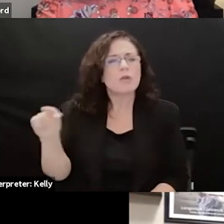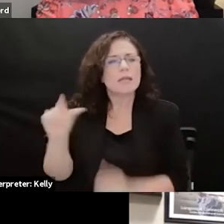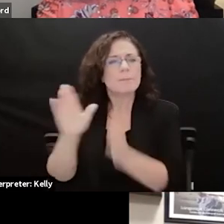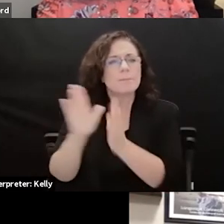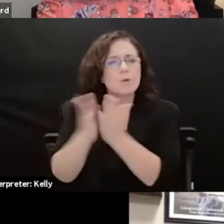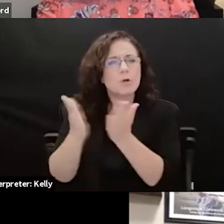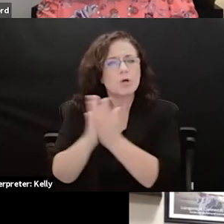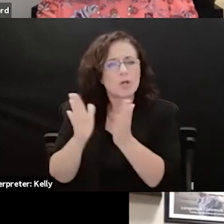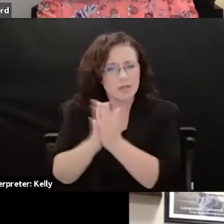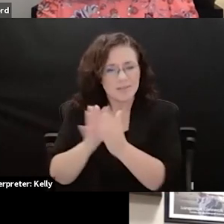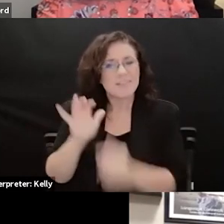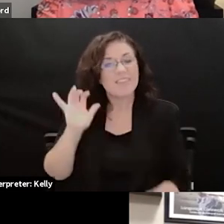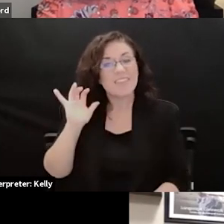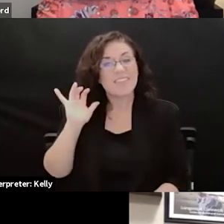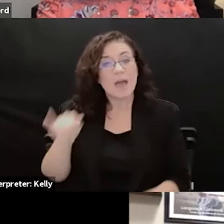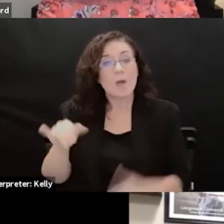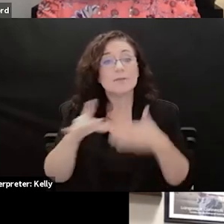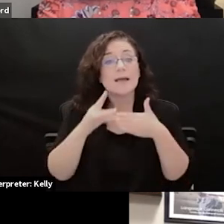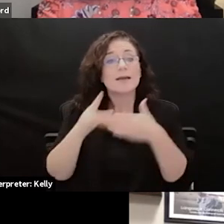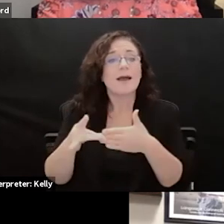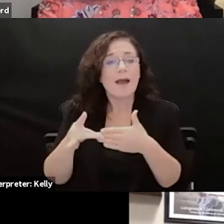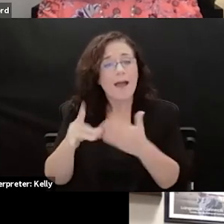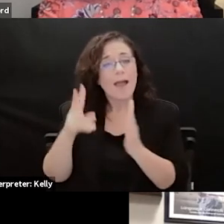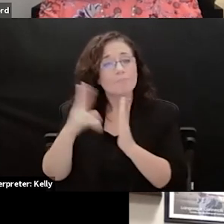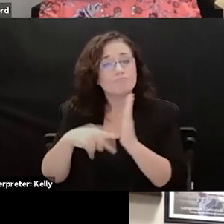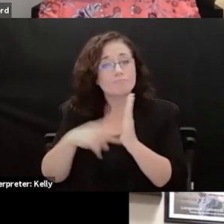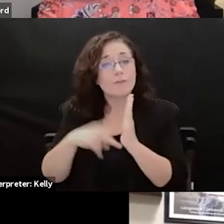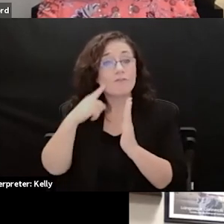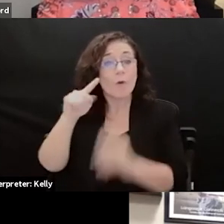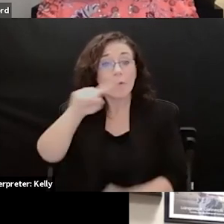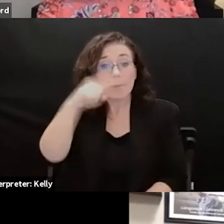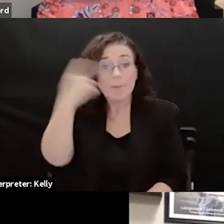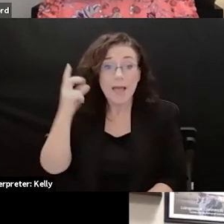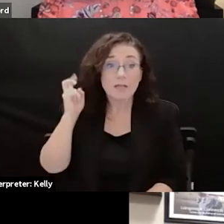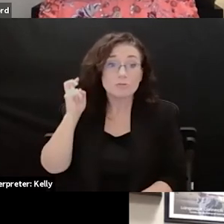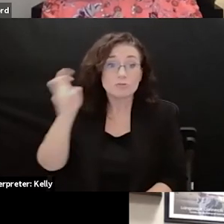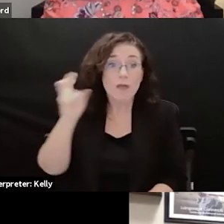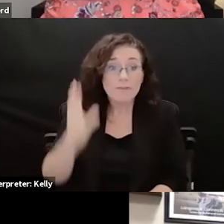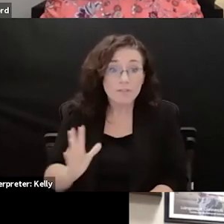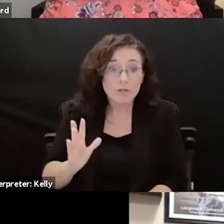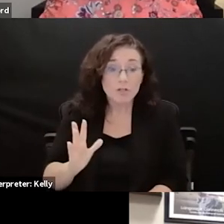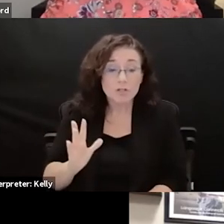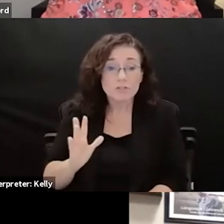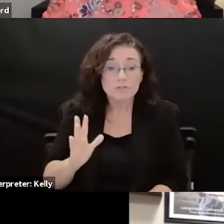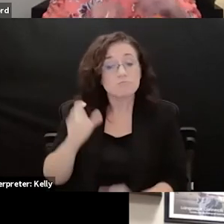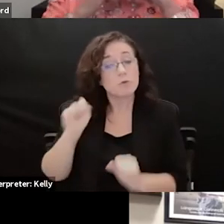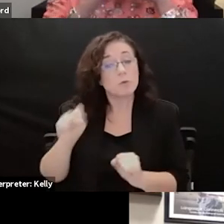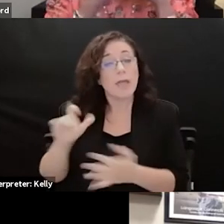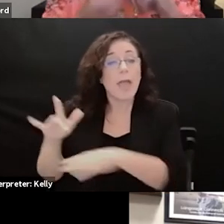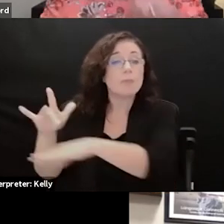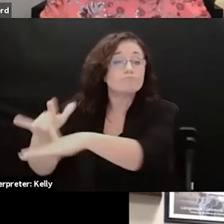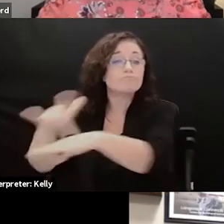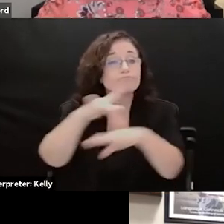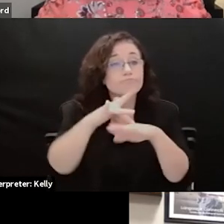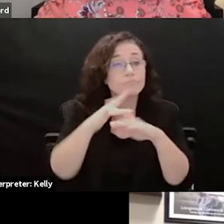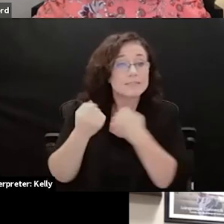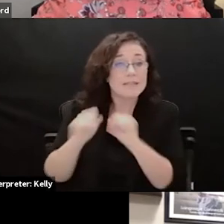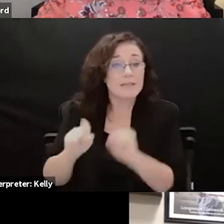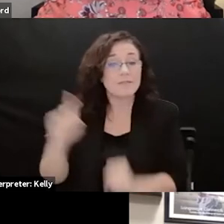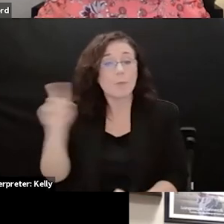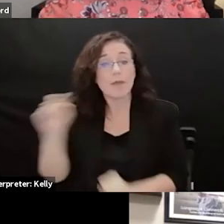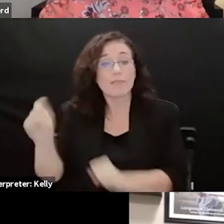book a comprehensive guide for black black travelers to to travel safely where they could lay their heads after a long